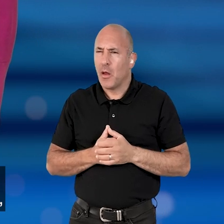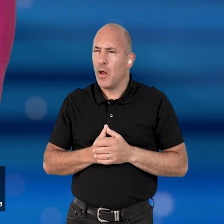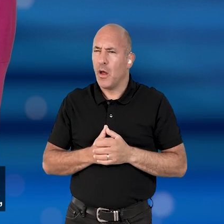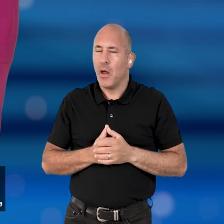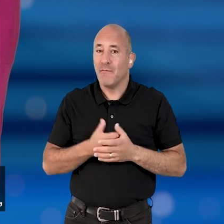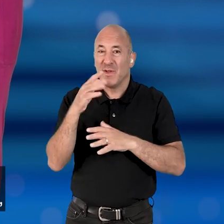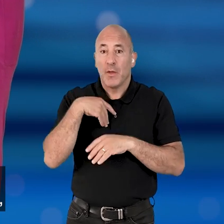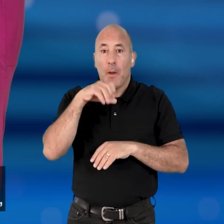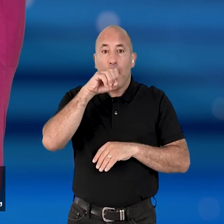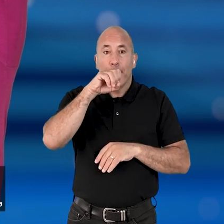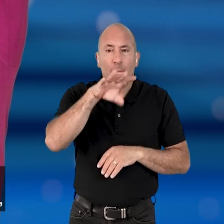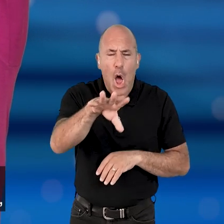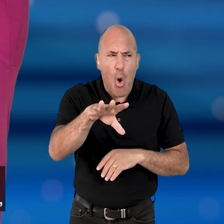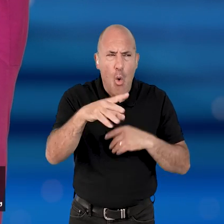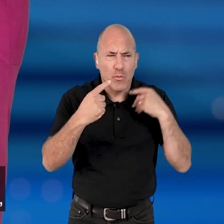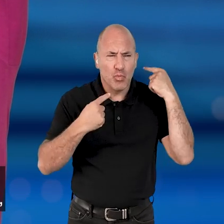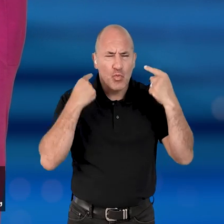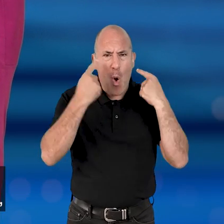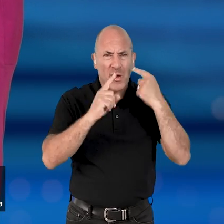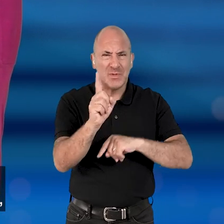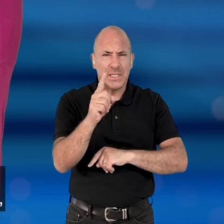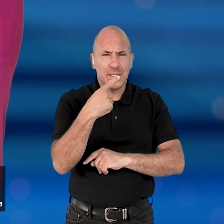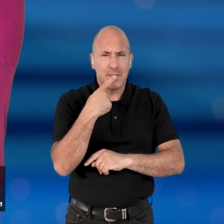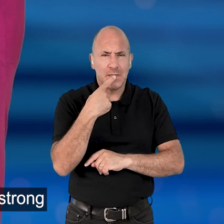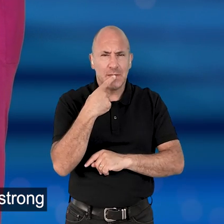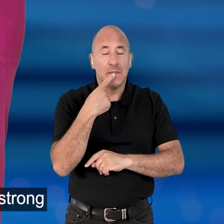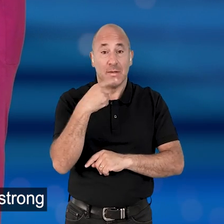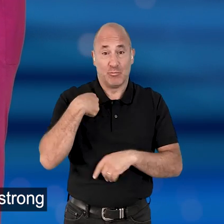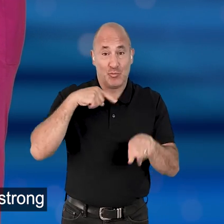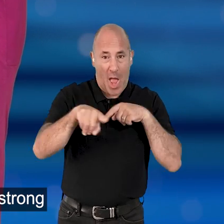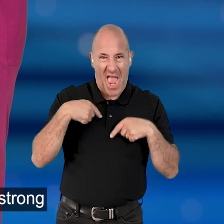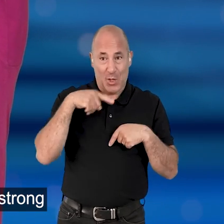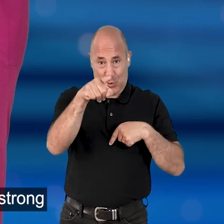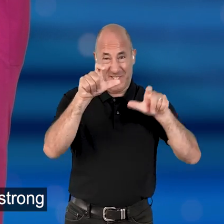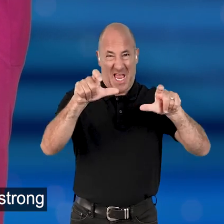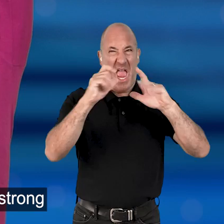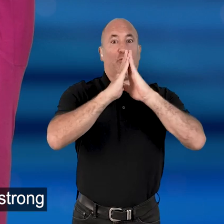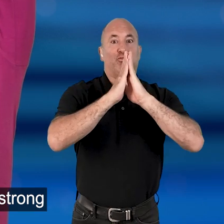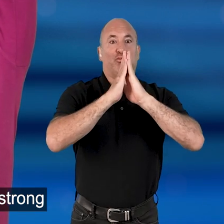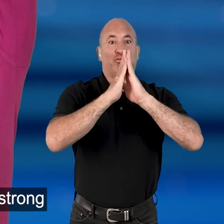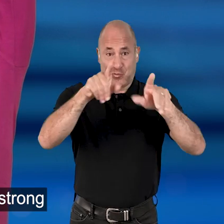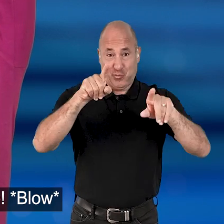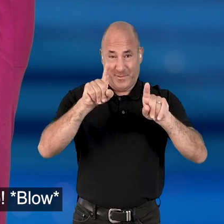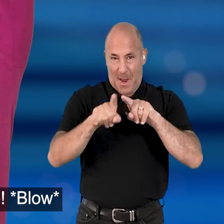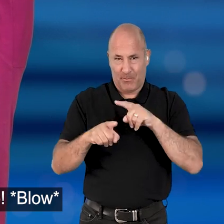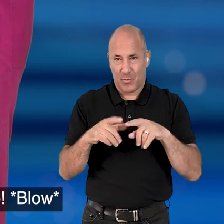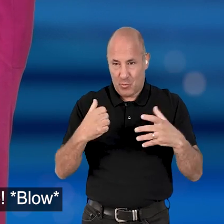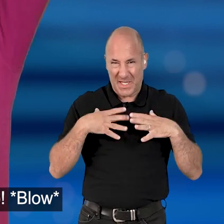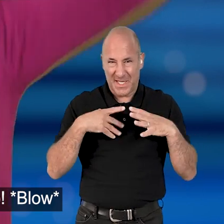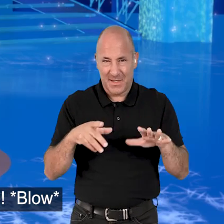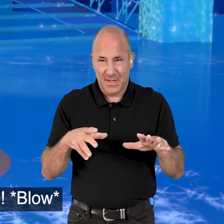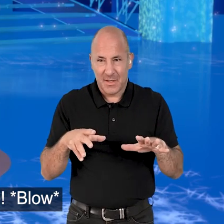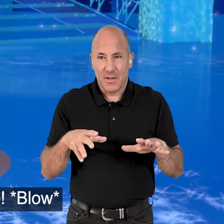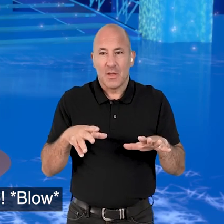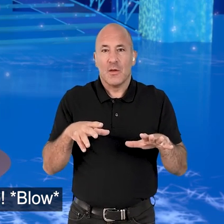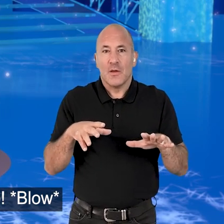if I blow your tree, what noise it might make. I'll have a go. You stay tall and strong. Here I come.